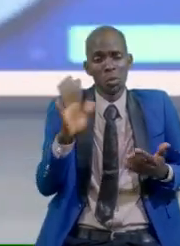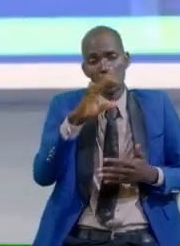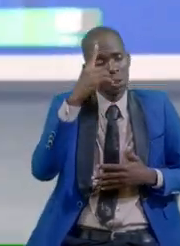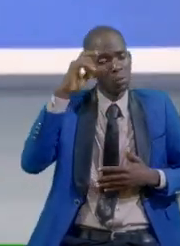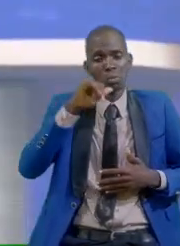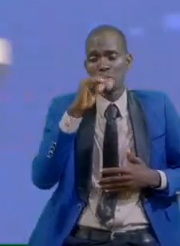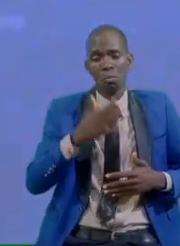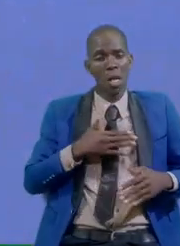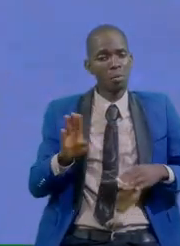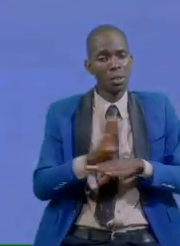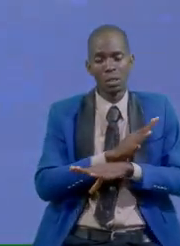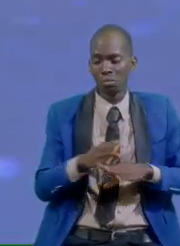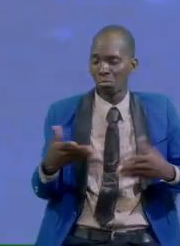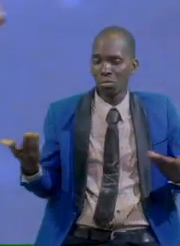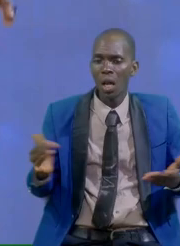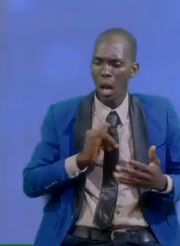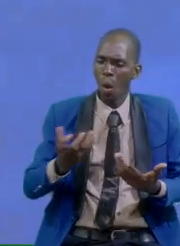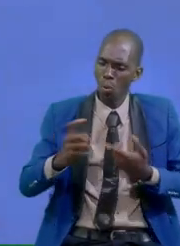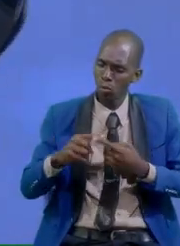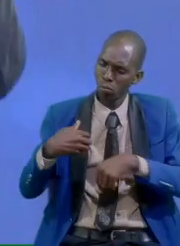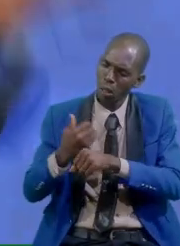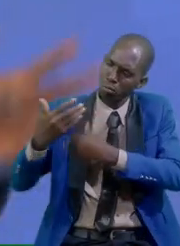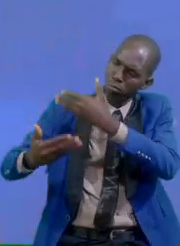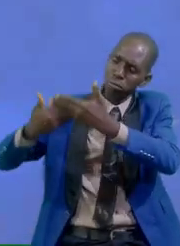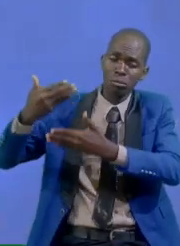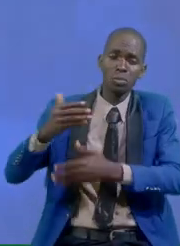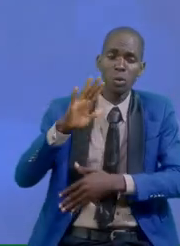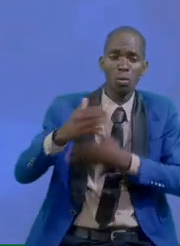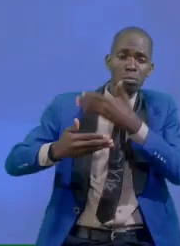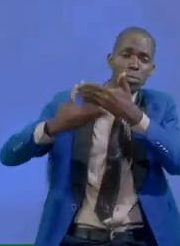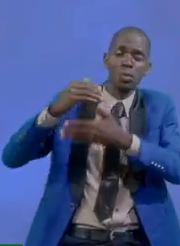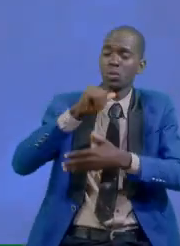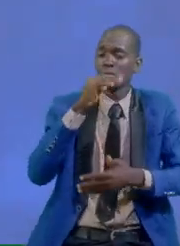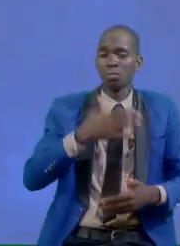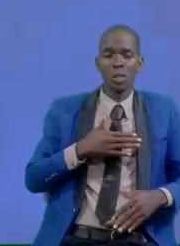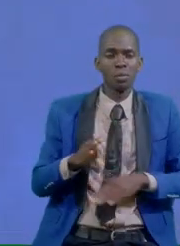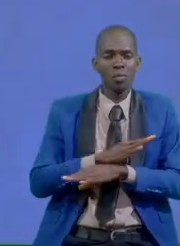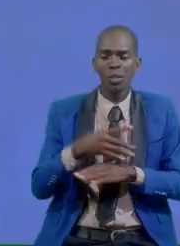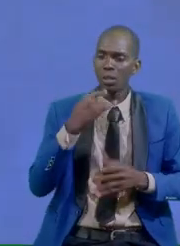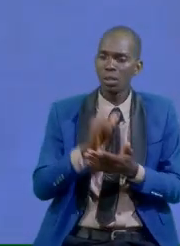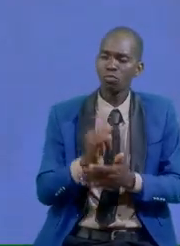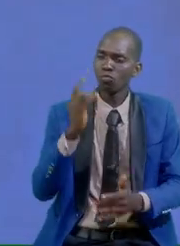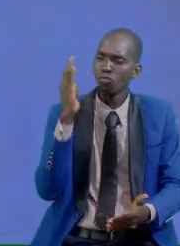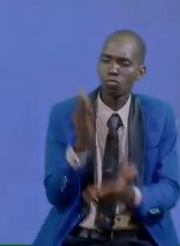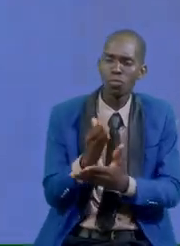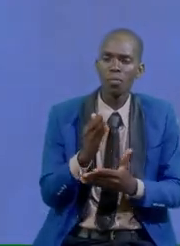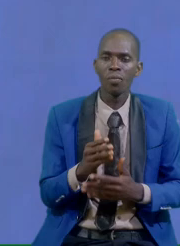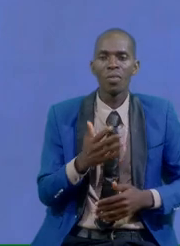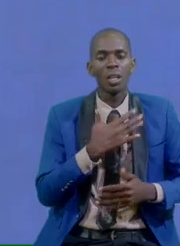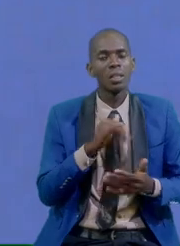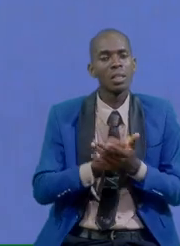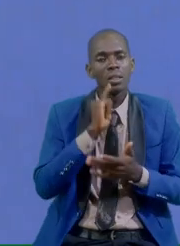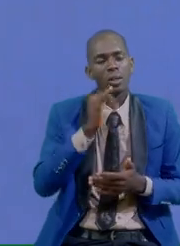progress, what's my concern with that? And then you are shut up. And that's why Christ has come, that